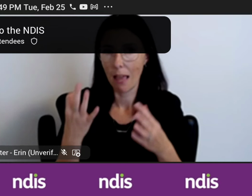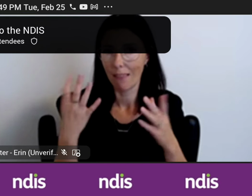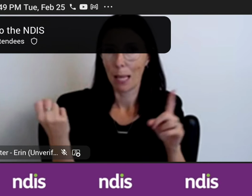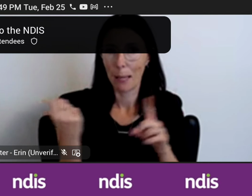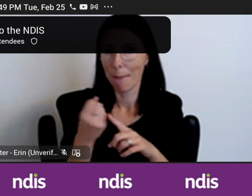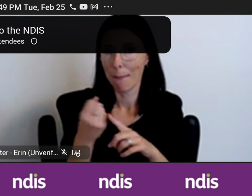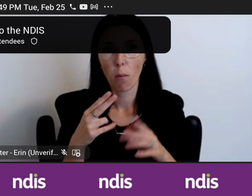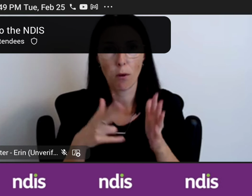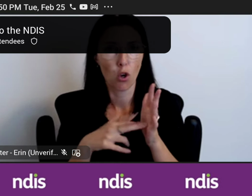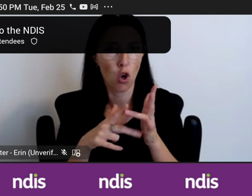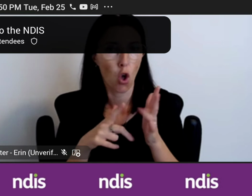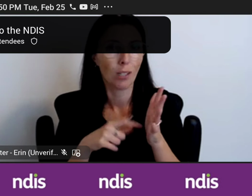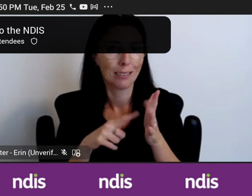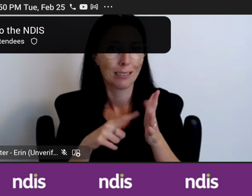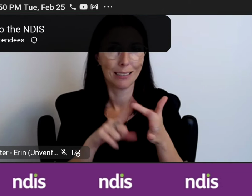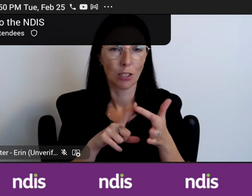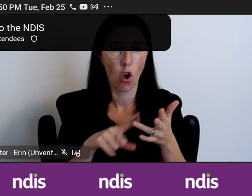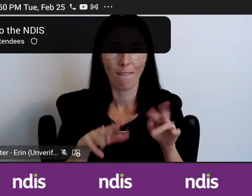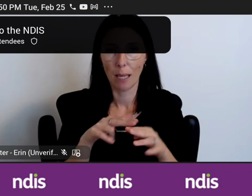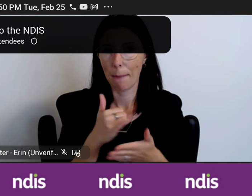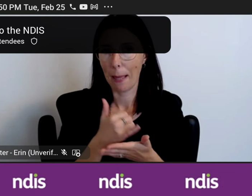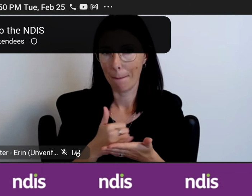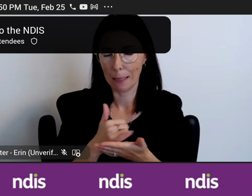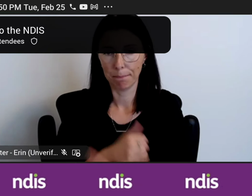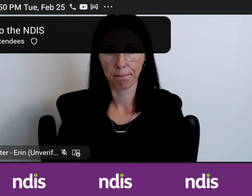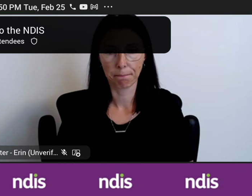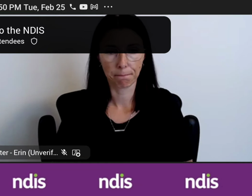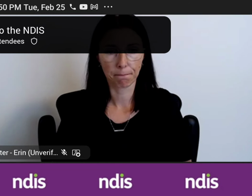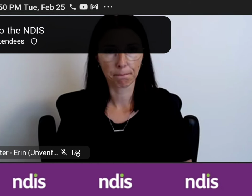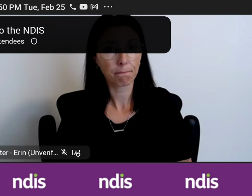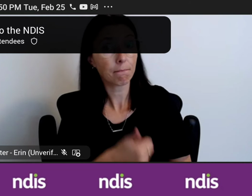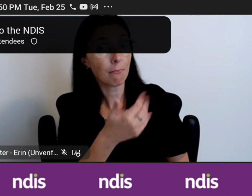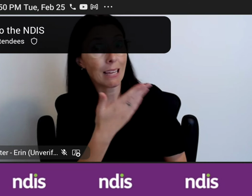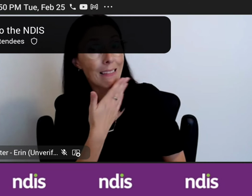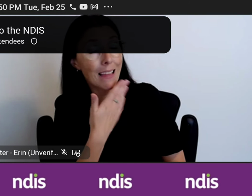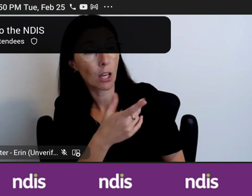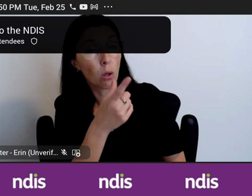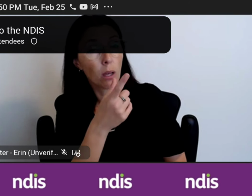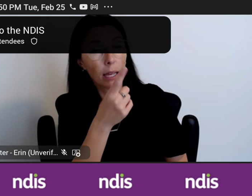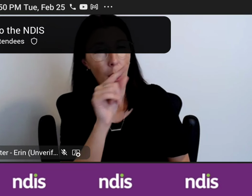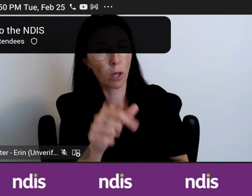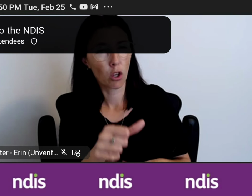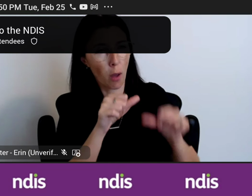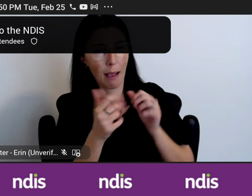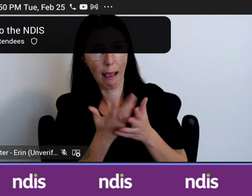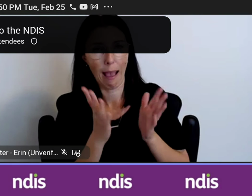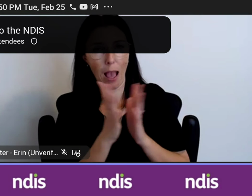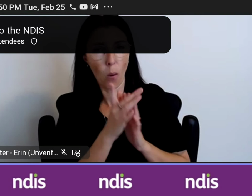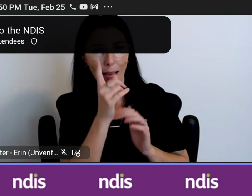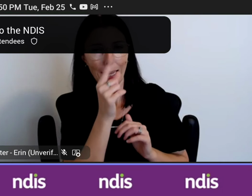Excellent. Thanks, Tony. Can we just go back to how someone could vary their notice of impairments?